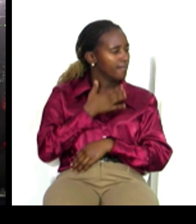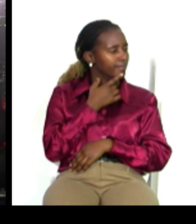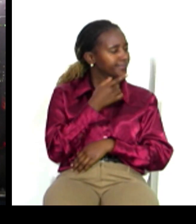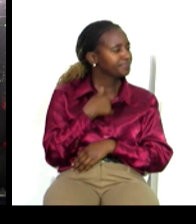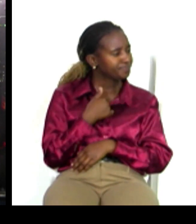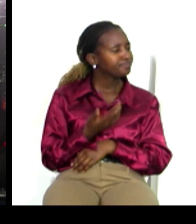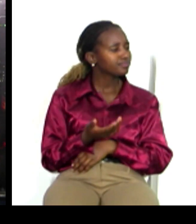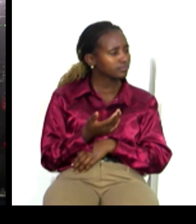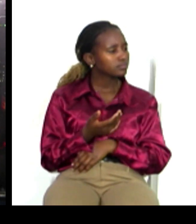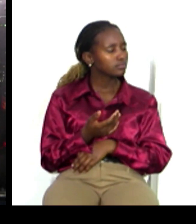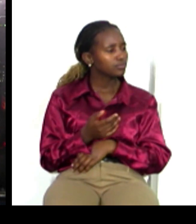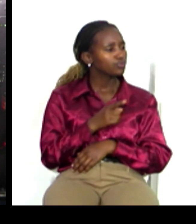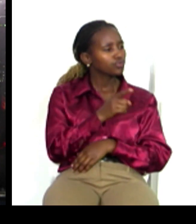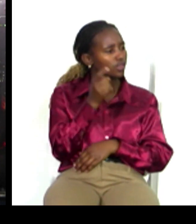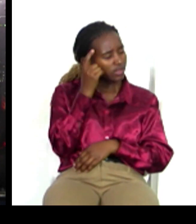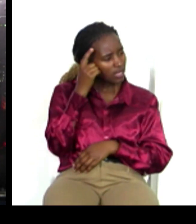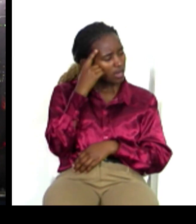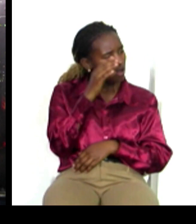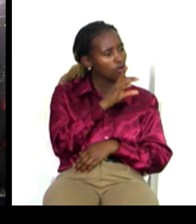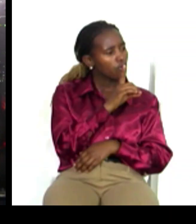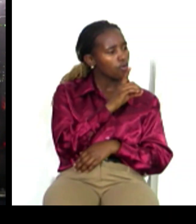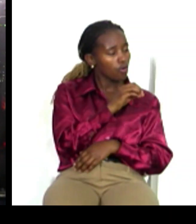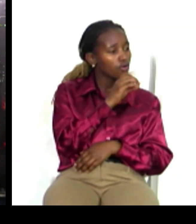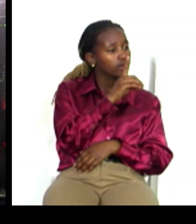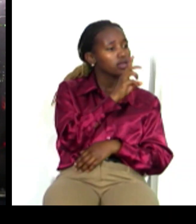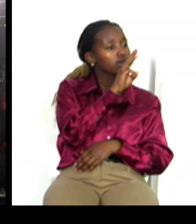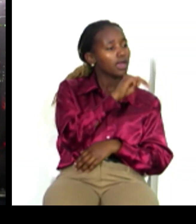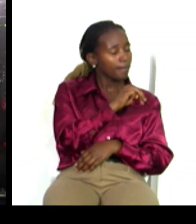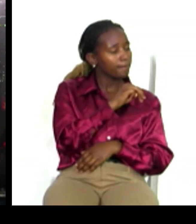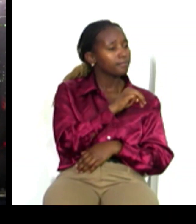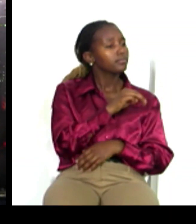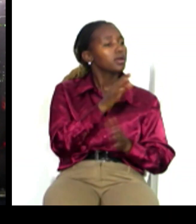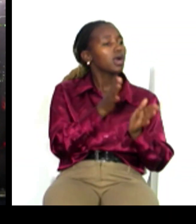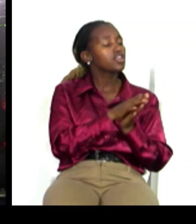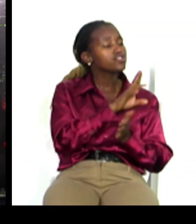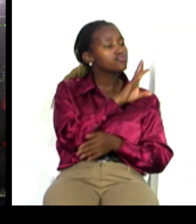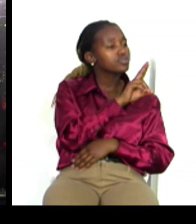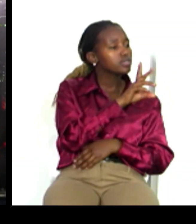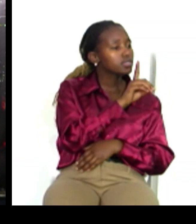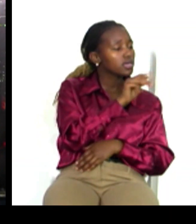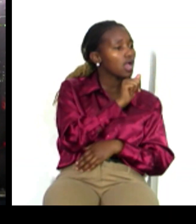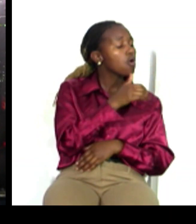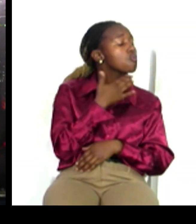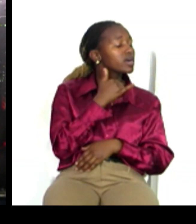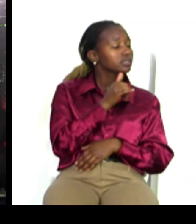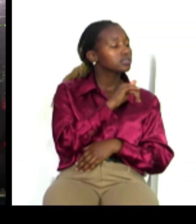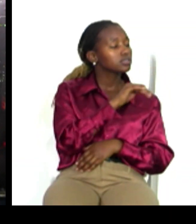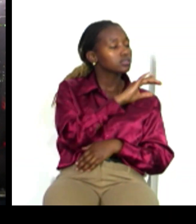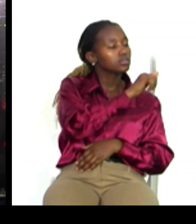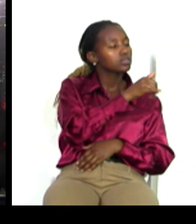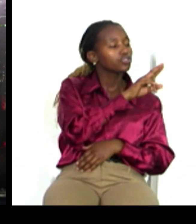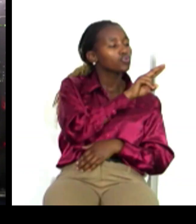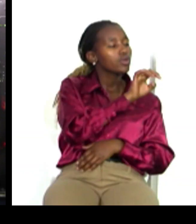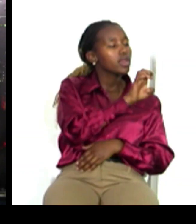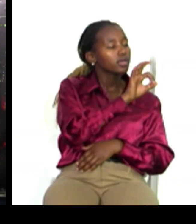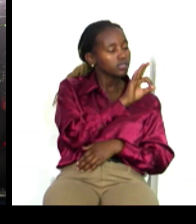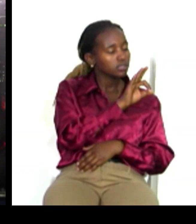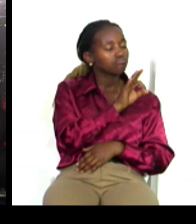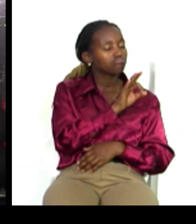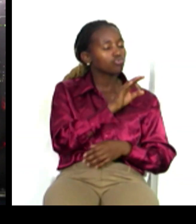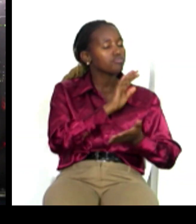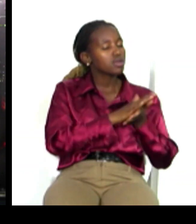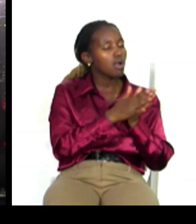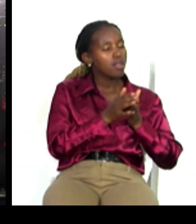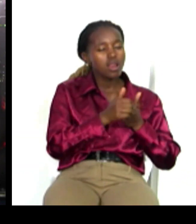that ODM and UDA are pushing for Junet Mohammed to take over Ishungwa's role? And where does that